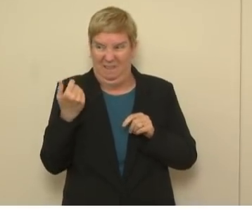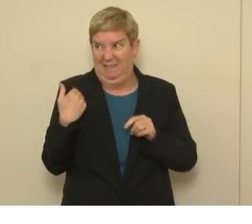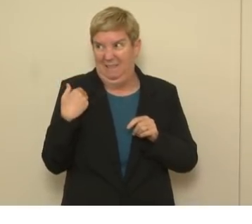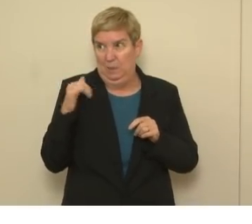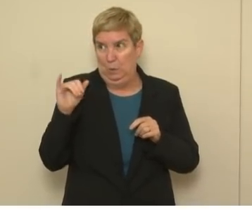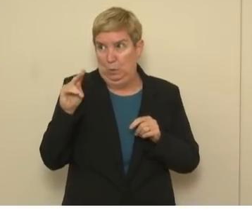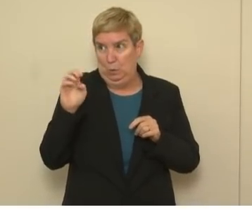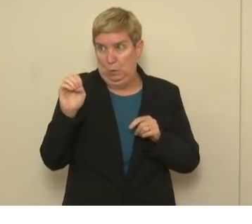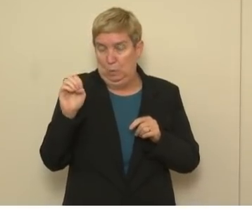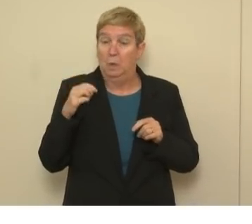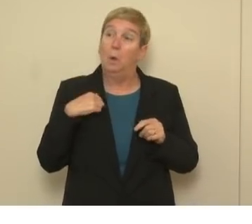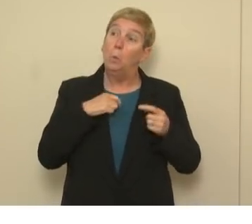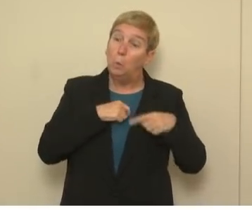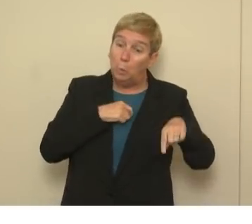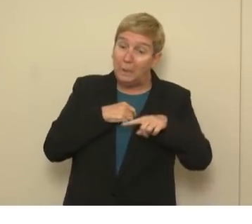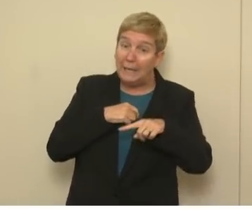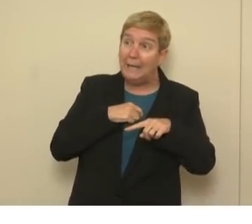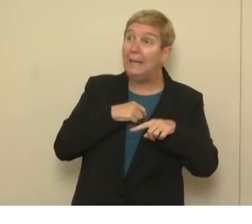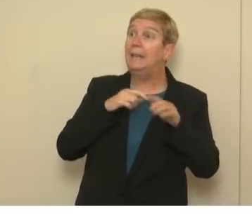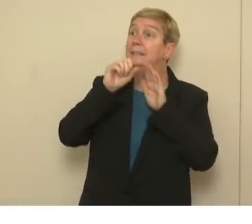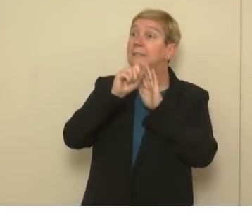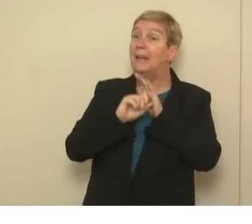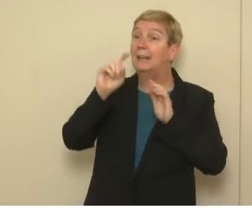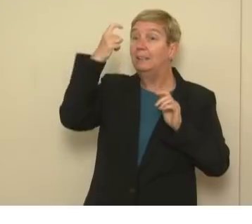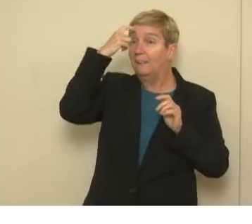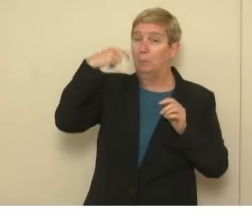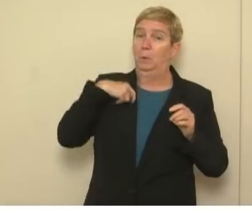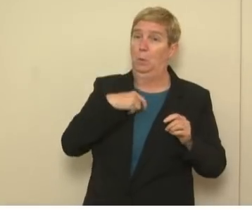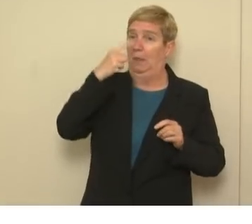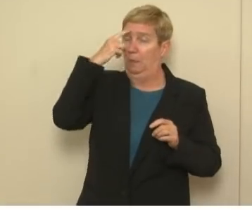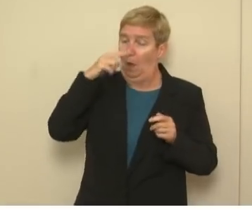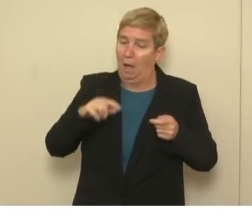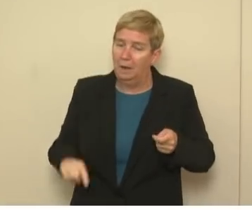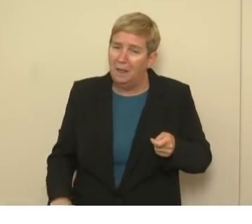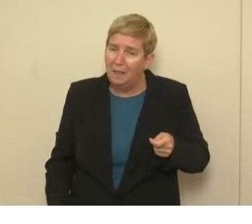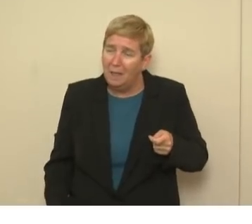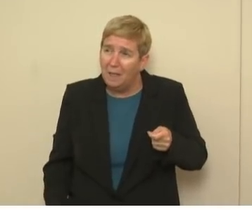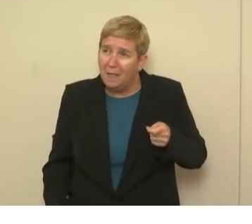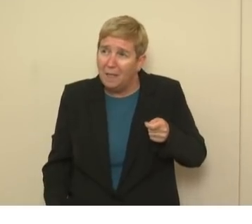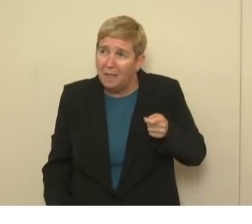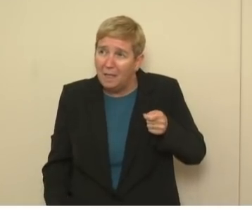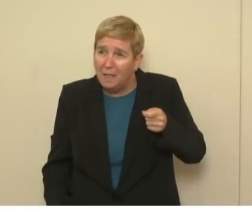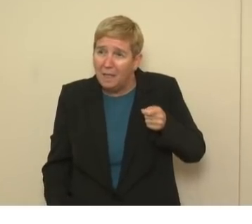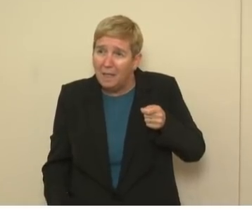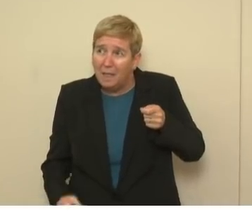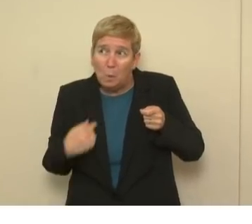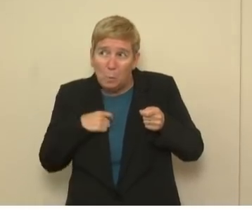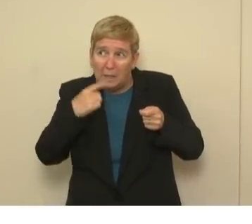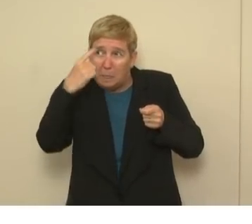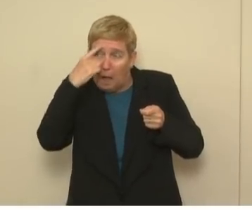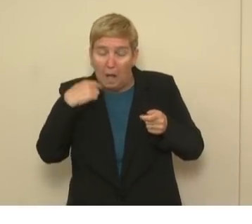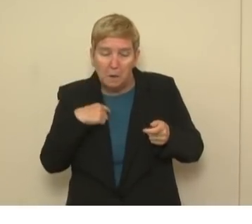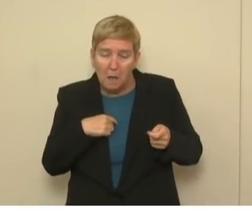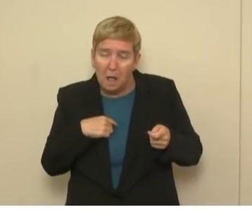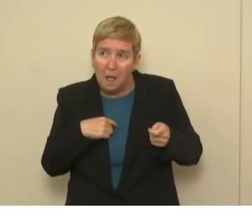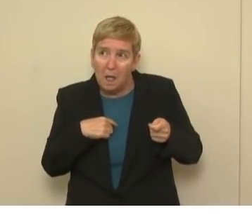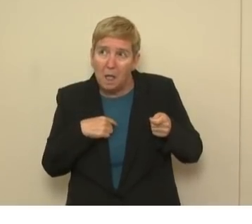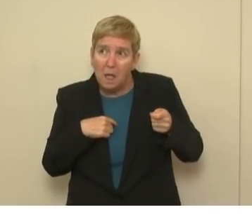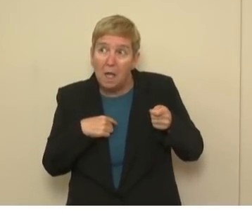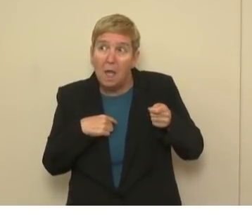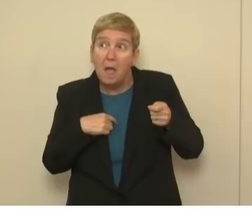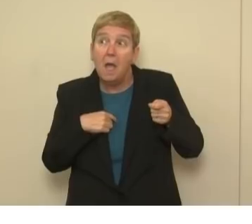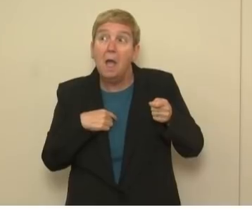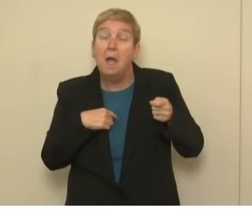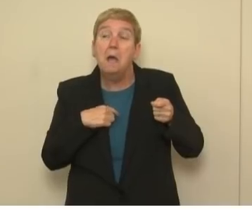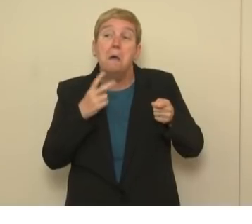June, I think here in state government, we thought it was like the dimmer switch there on the left, that we were just going to turn it up a little bit